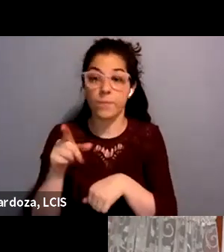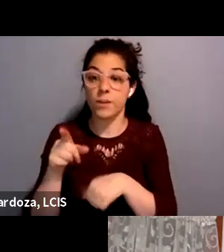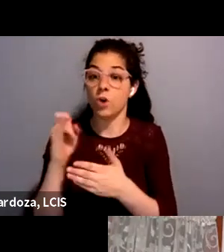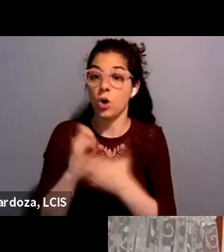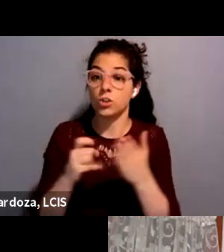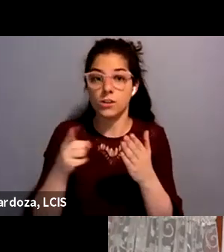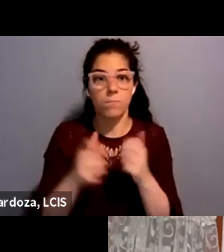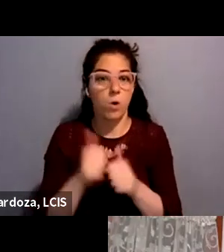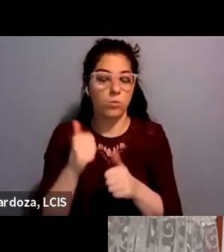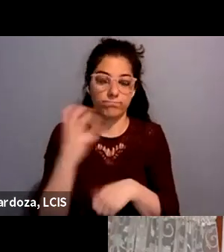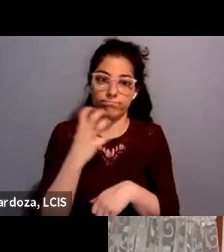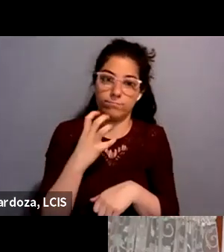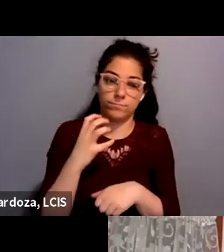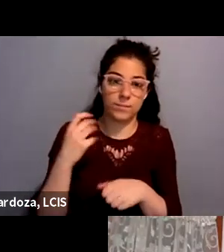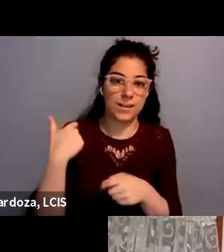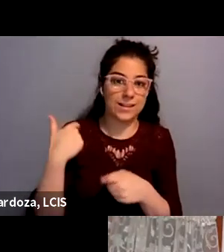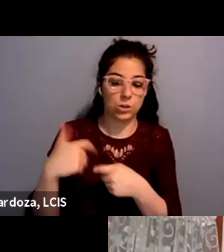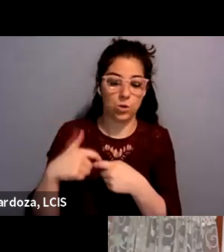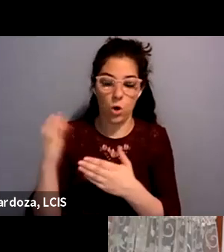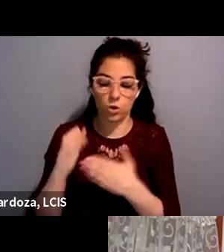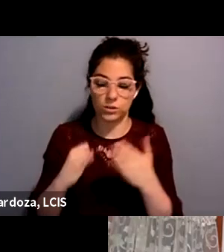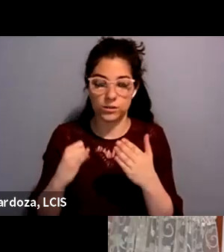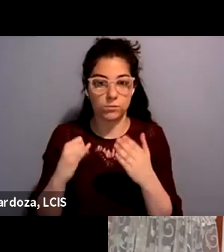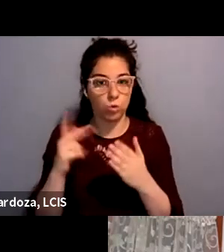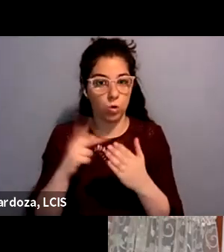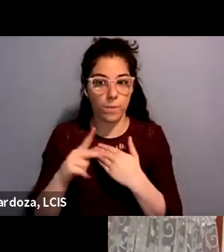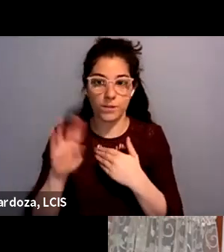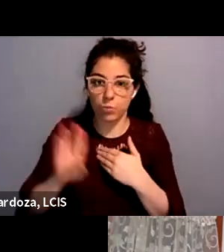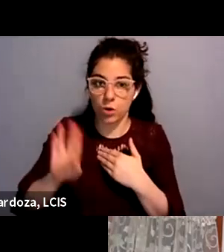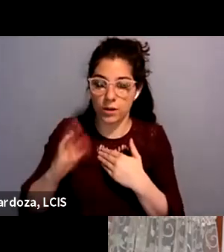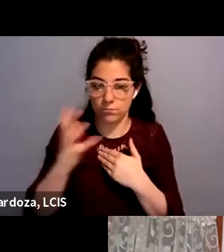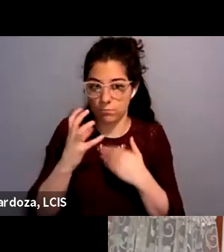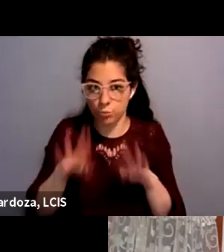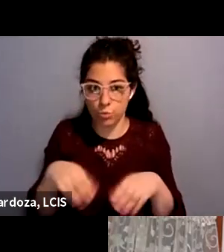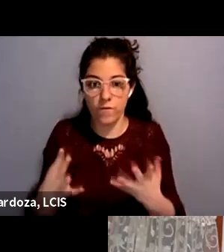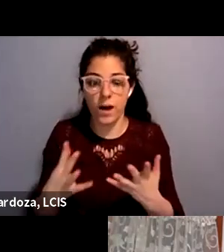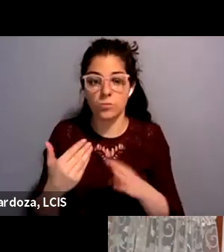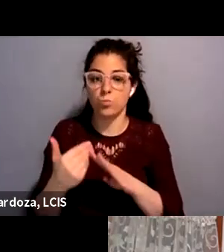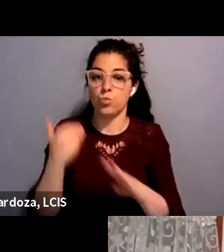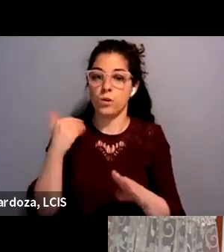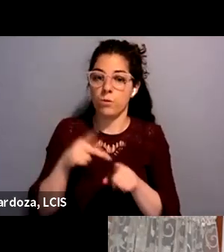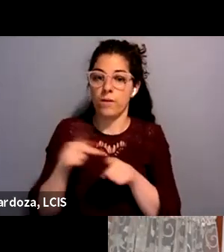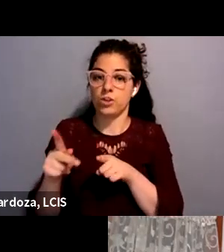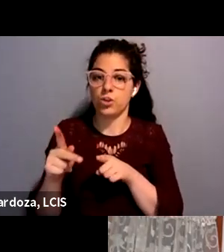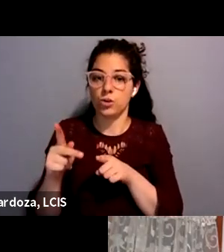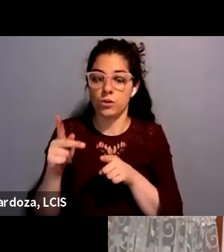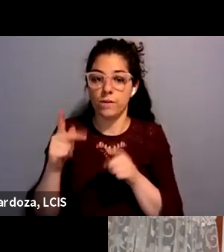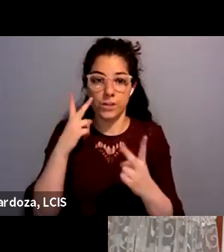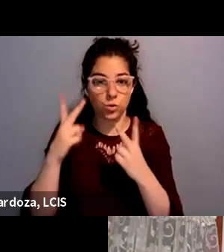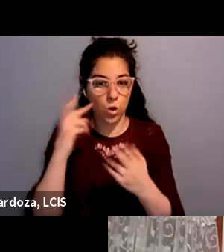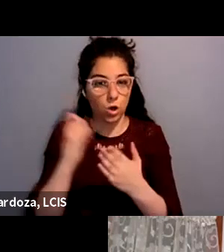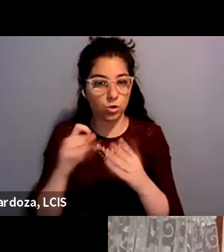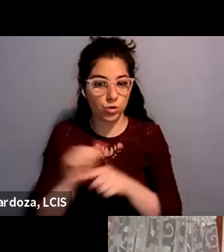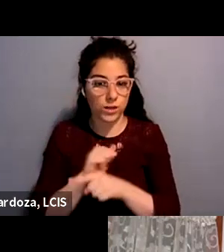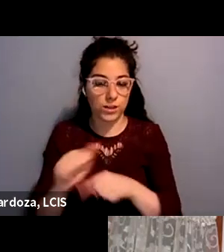the most comprehensive Latino arts and cultural programs in Brooklyn. It provides pre-professional performing and visual arts training to youth aged 6